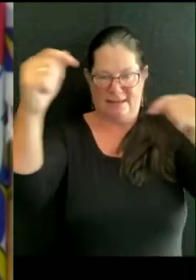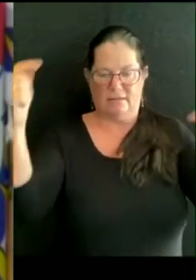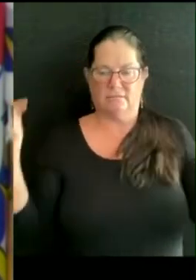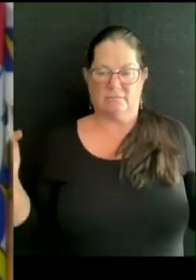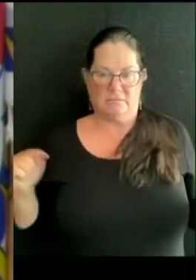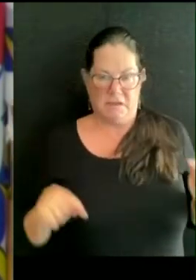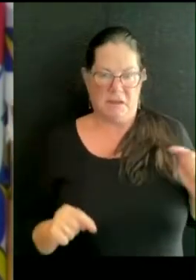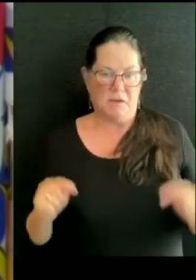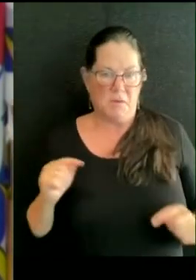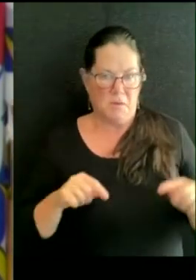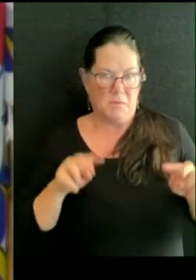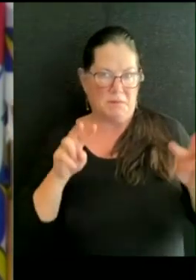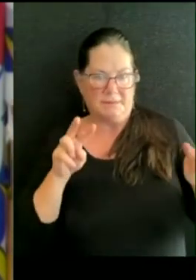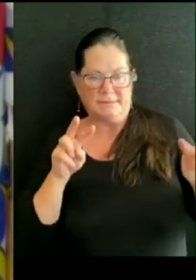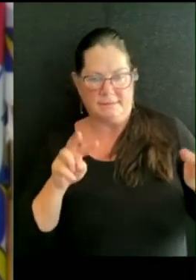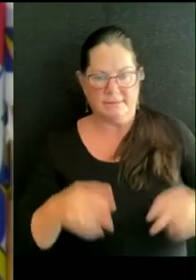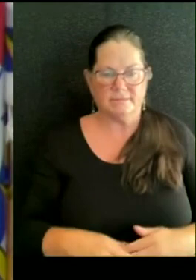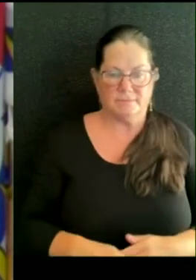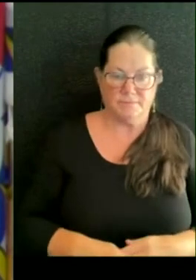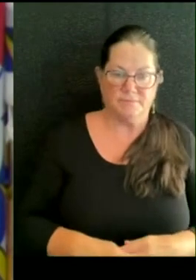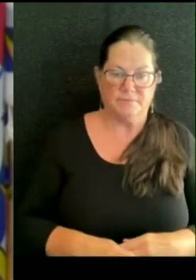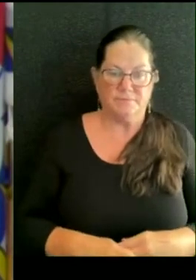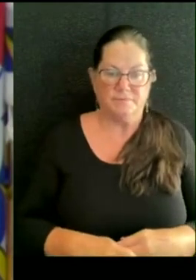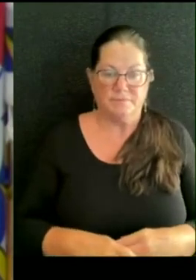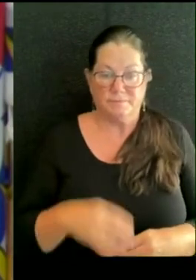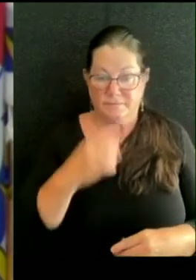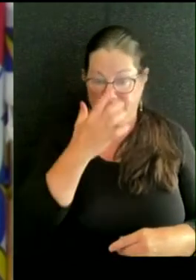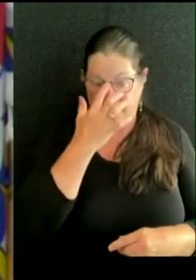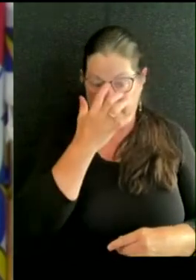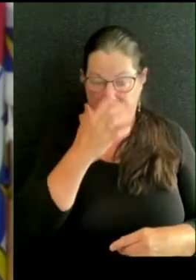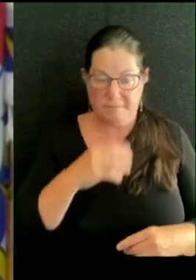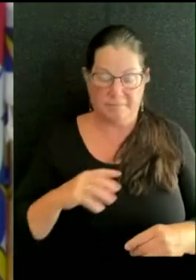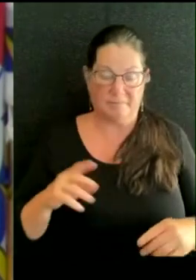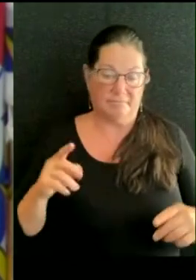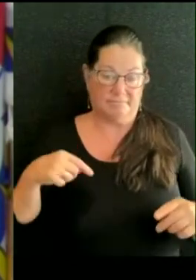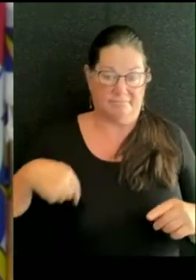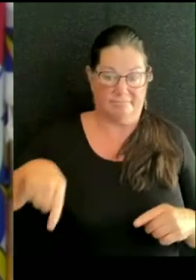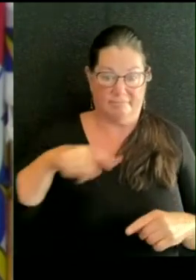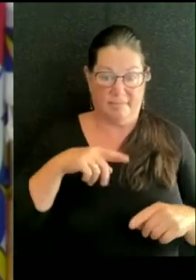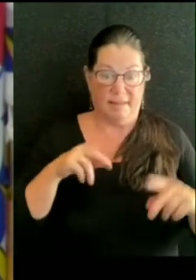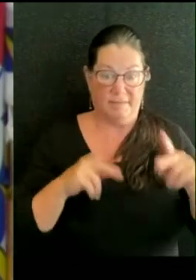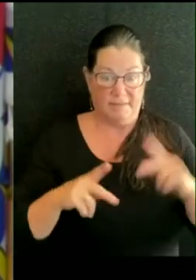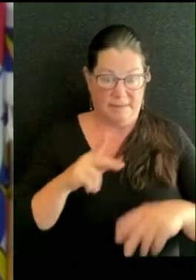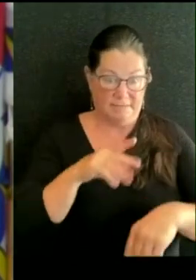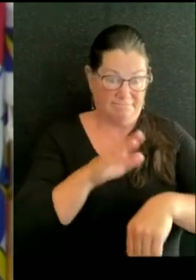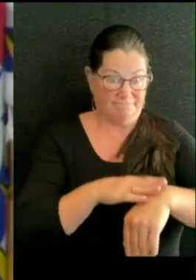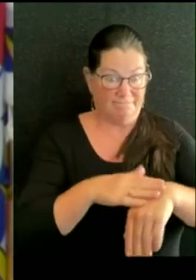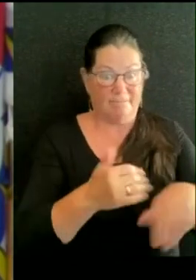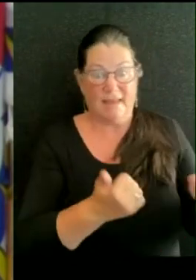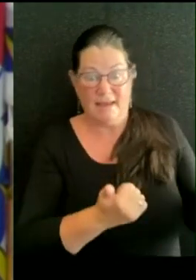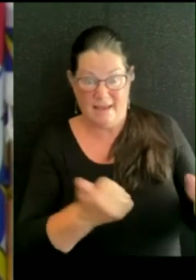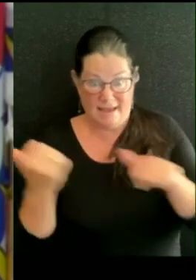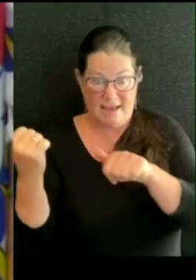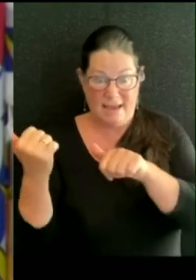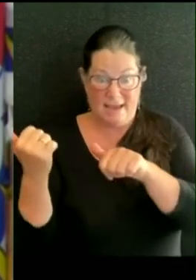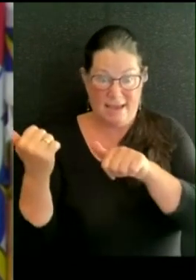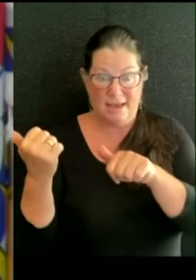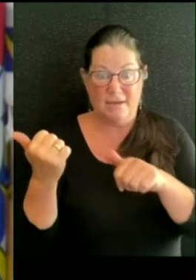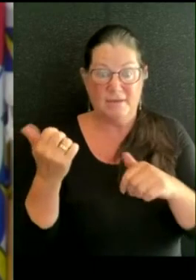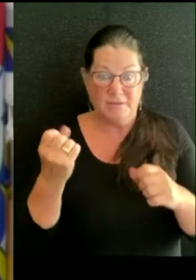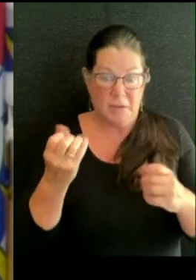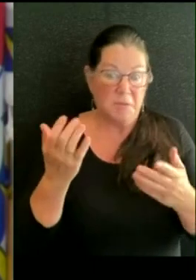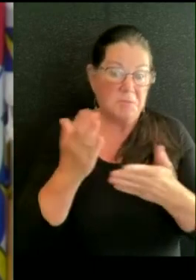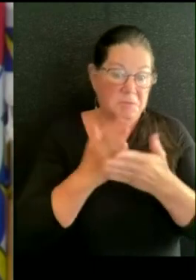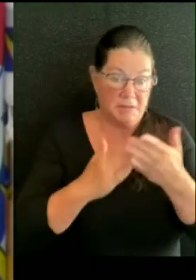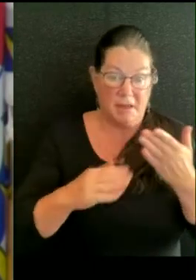fire that the minute people go out, we start thinking about how to get them back. I said that we have a plan and we were going to execute on it, and